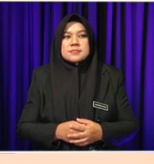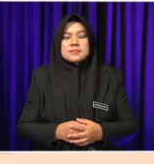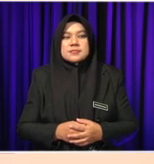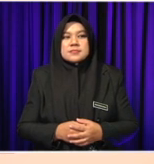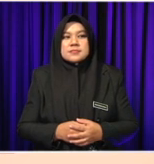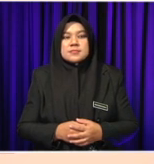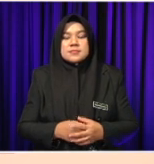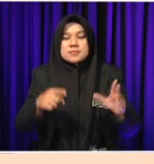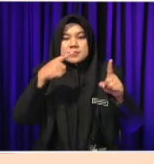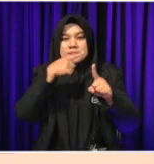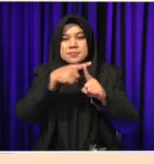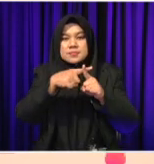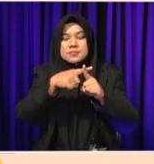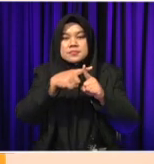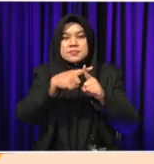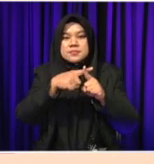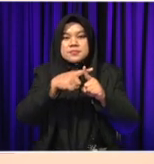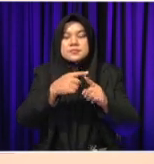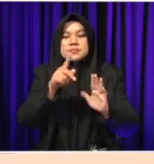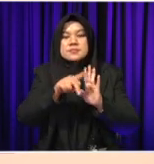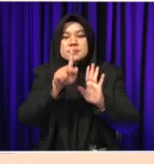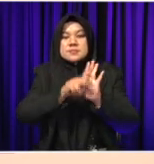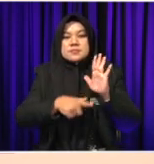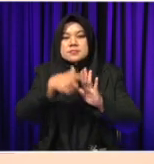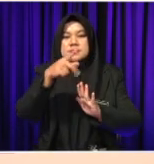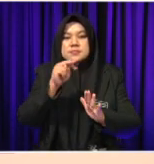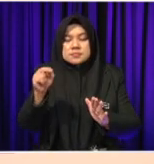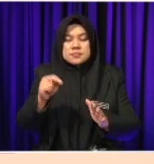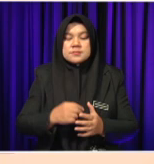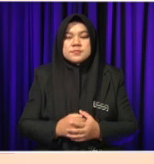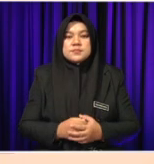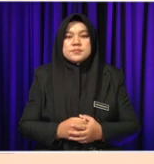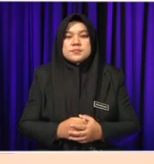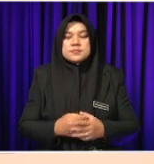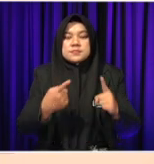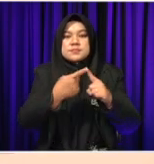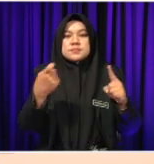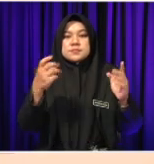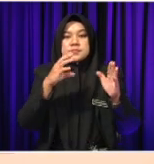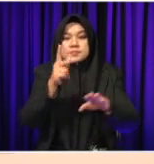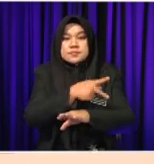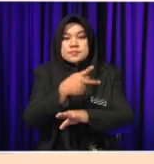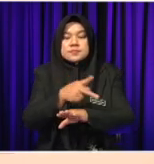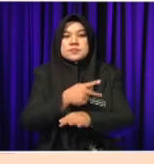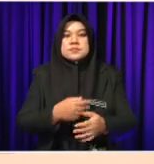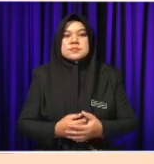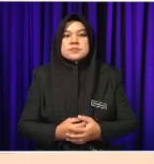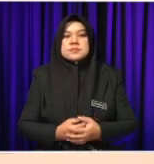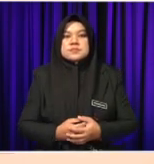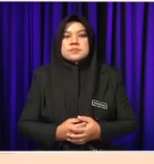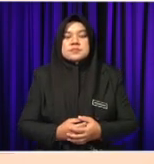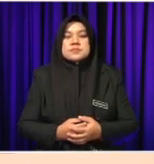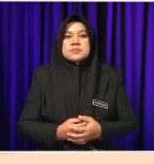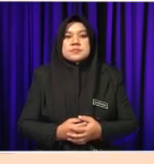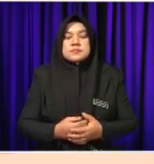represents positivity, advantages, benefit. Mm. Anyone taken from the poem? Okay.